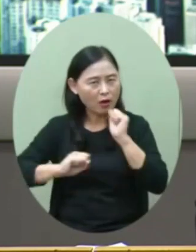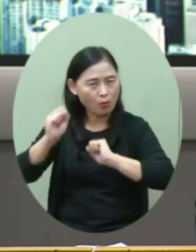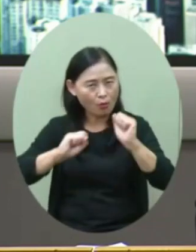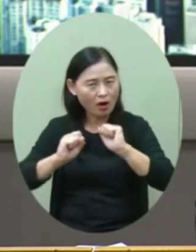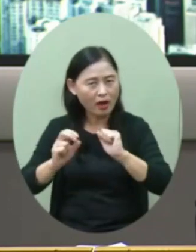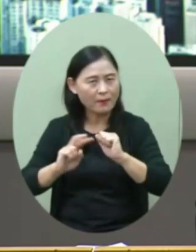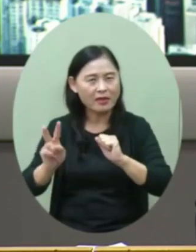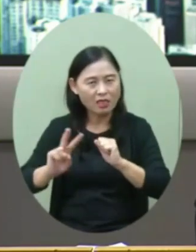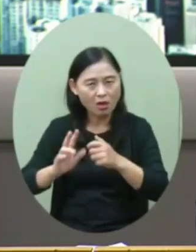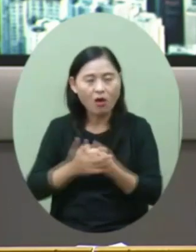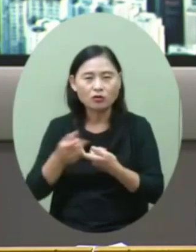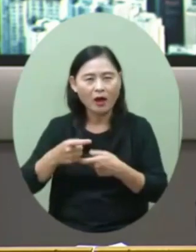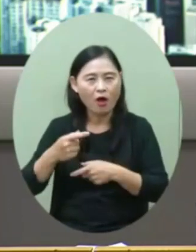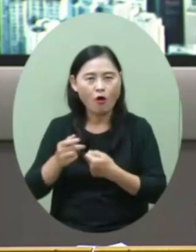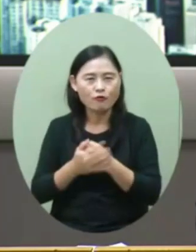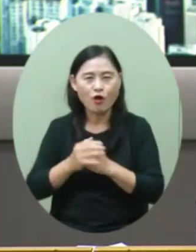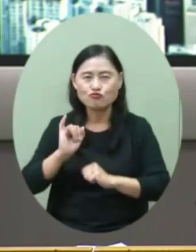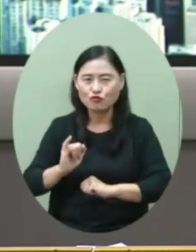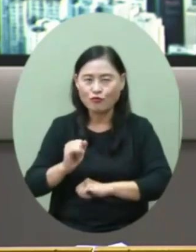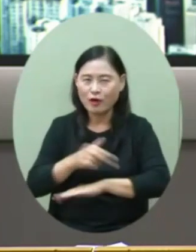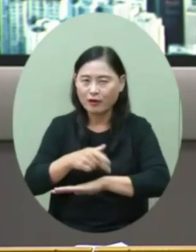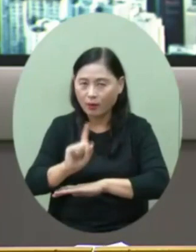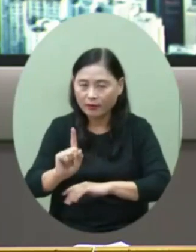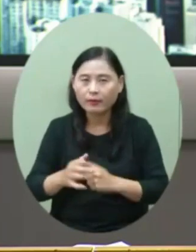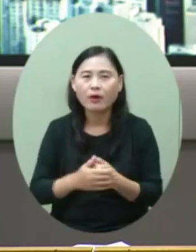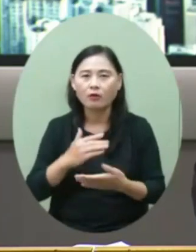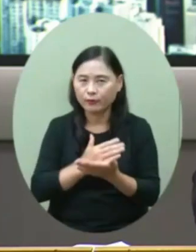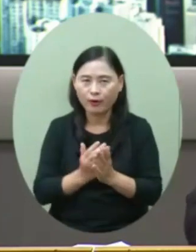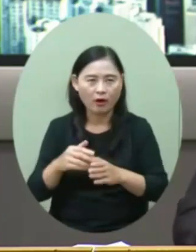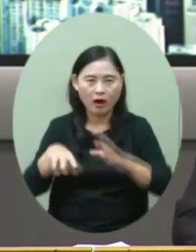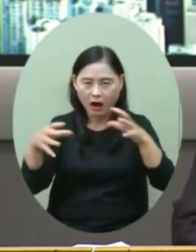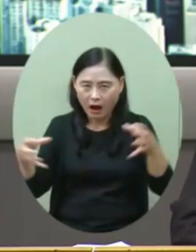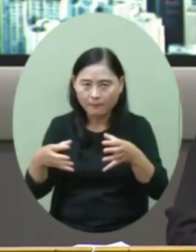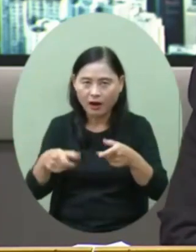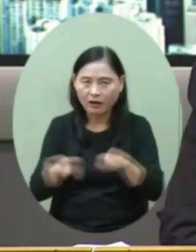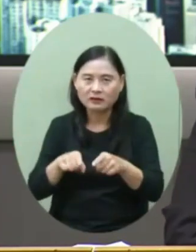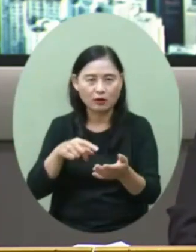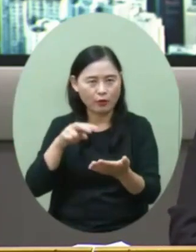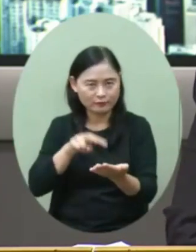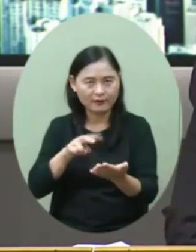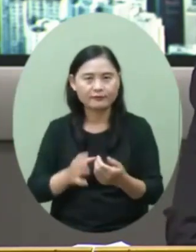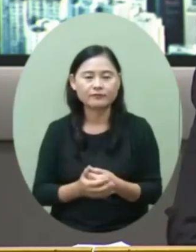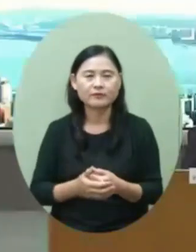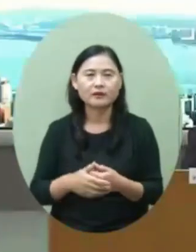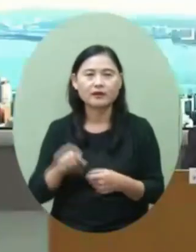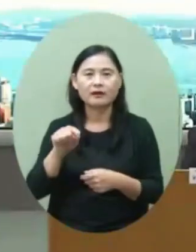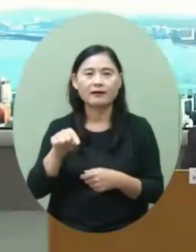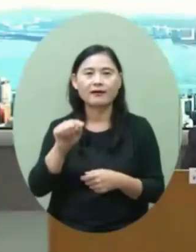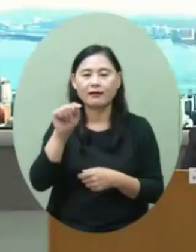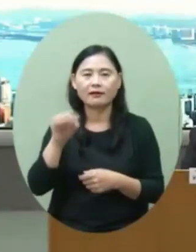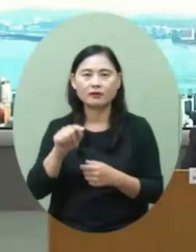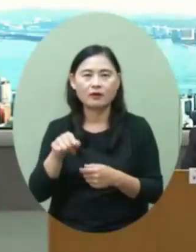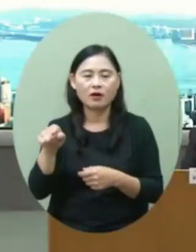understand that as advocating independence, then we really have to look at the mens rea, and then we have to look at it in